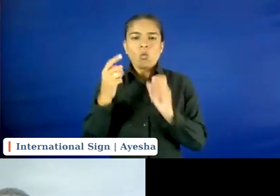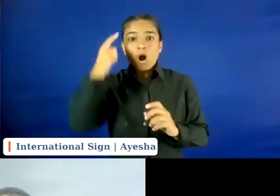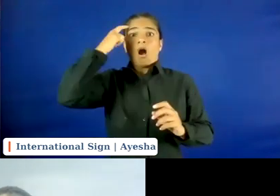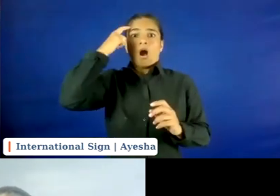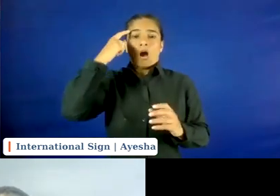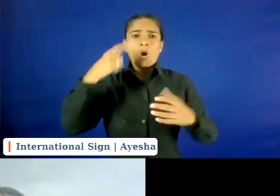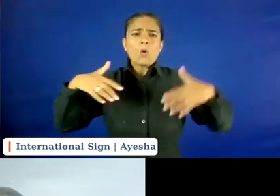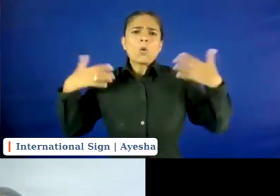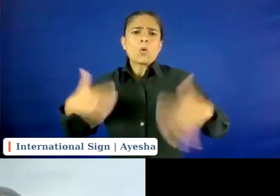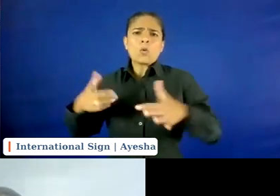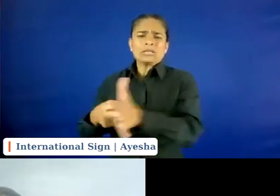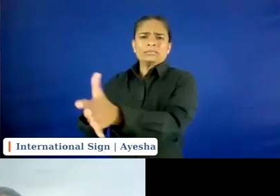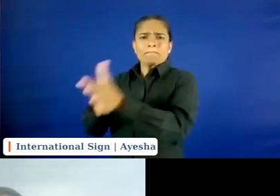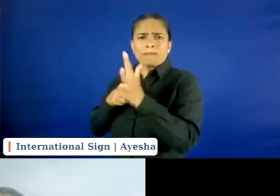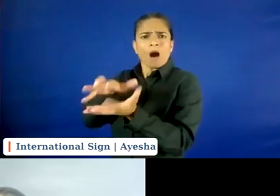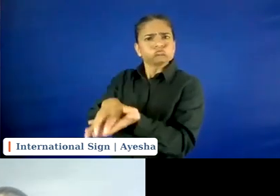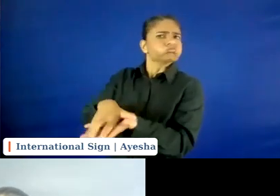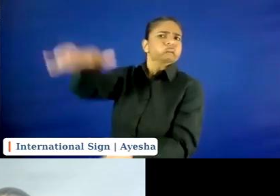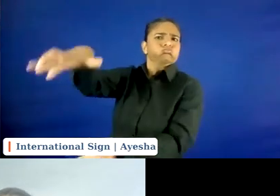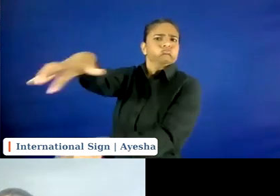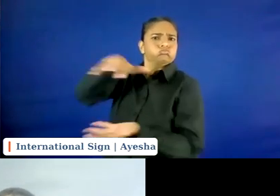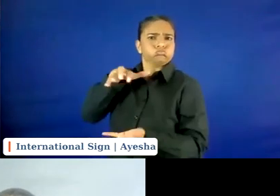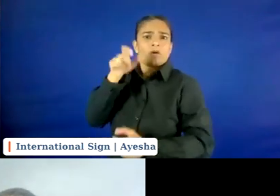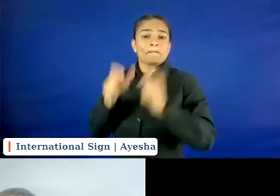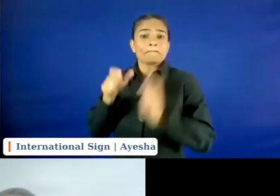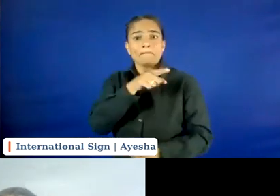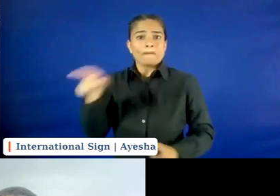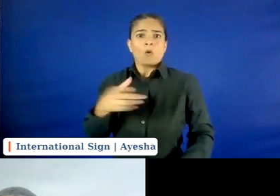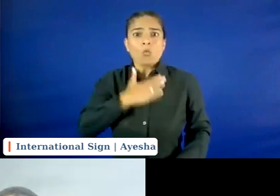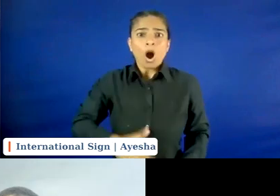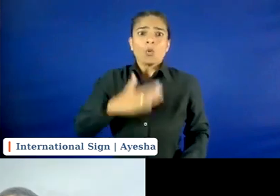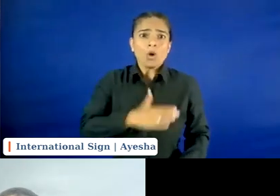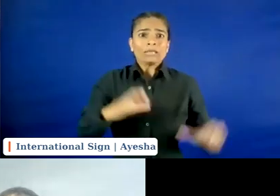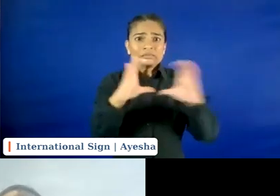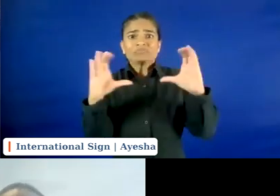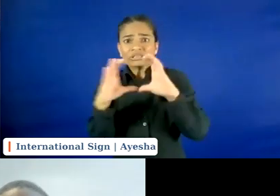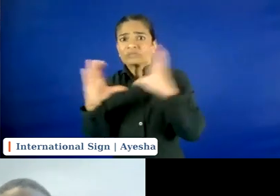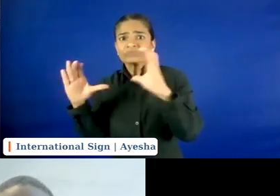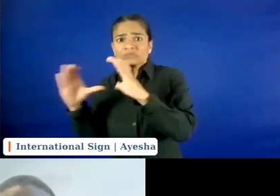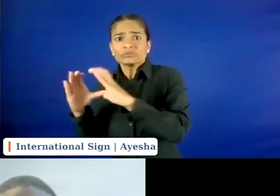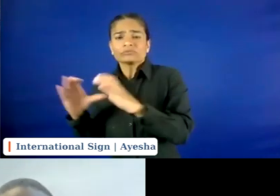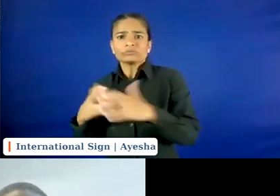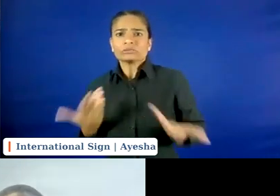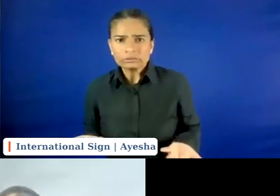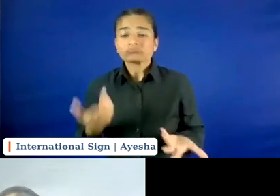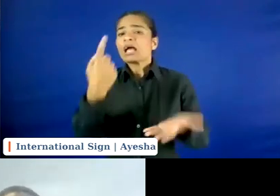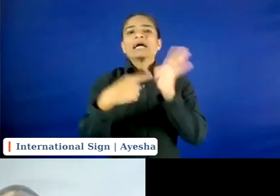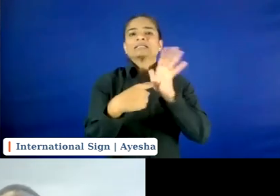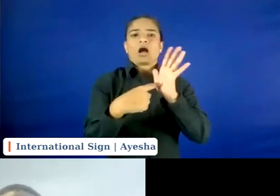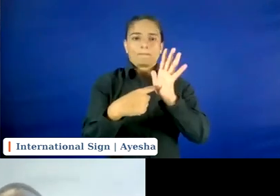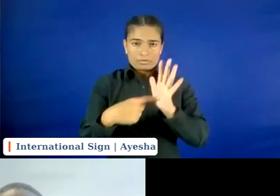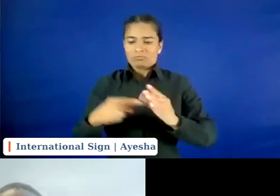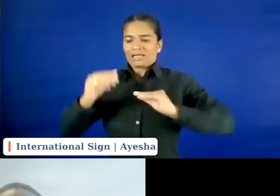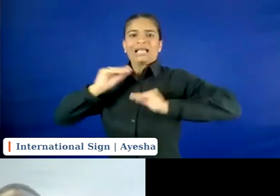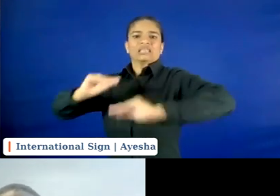practical example is the Teaching Service Commission, where if you have a disability certificate attached to your application, you